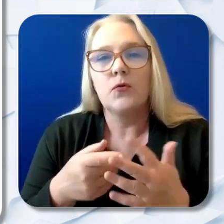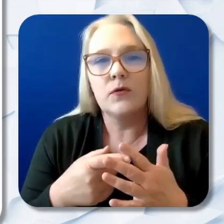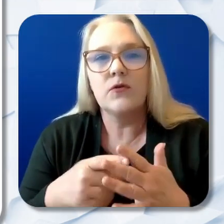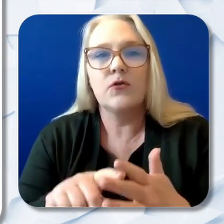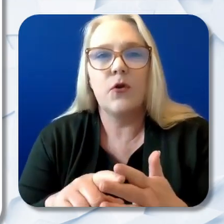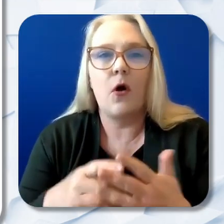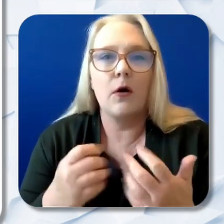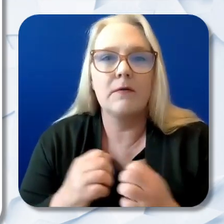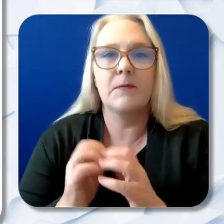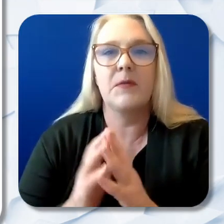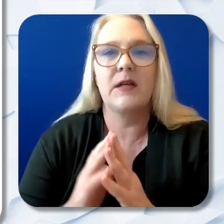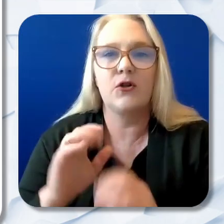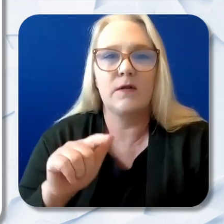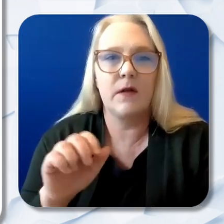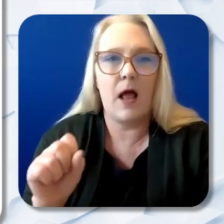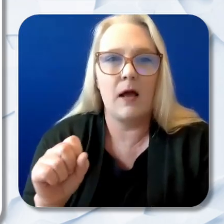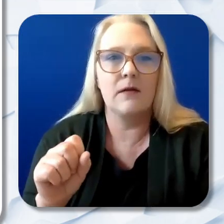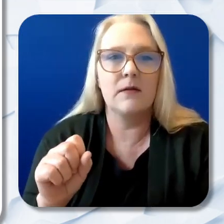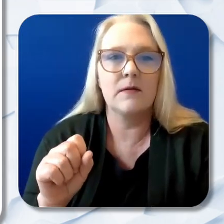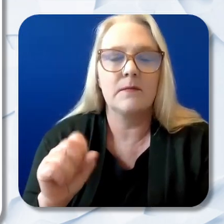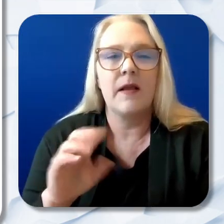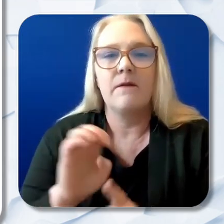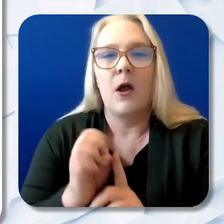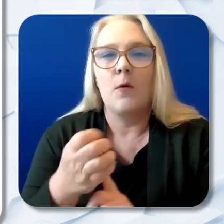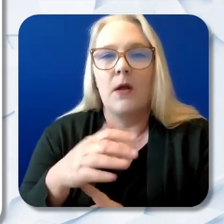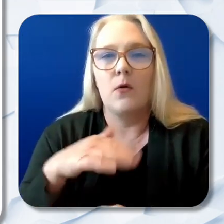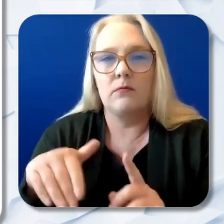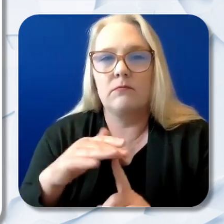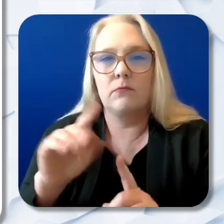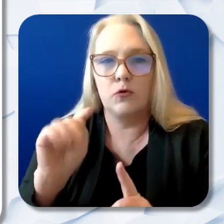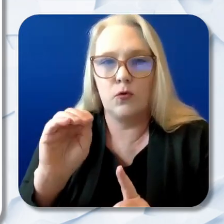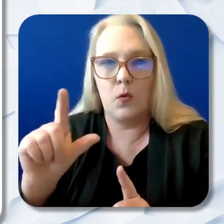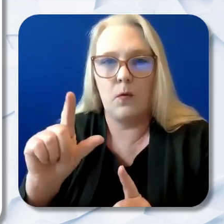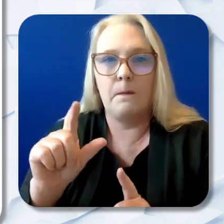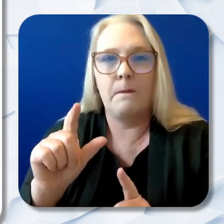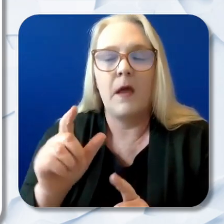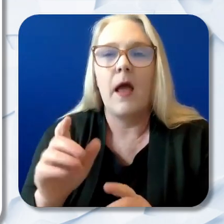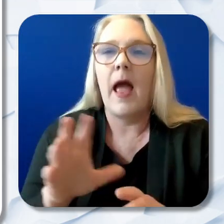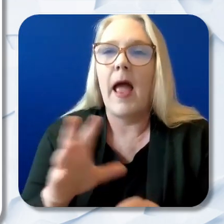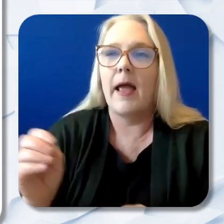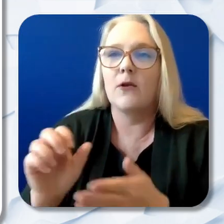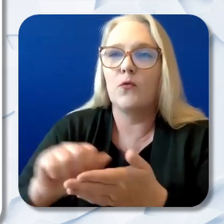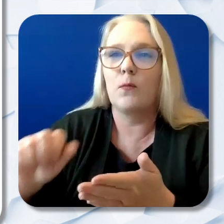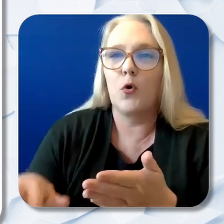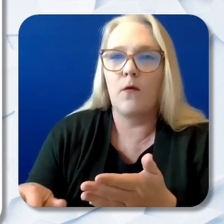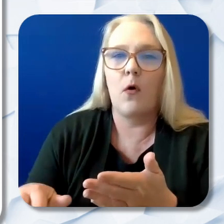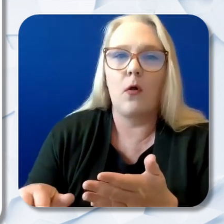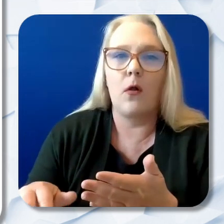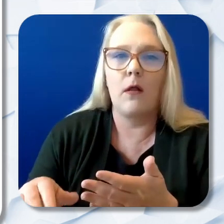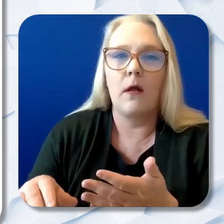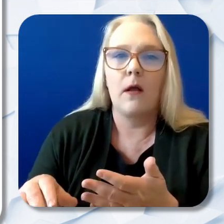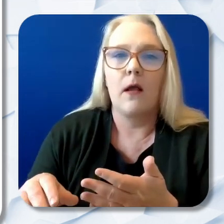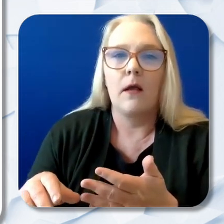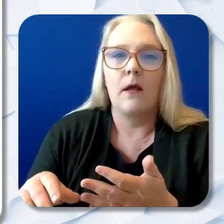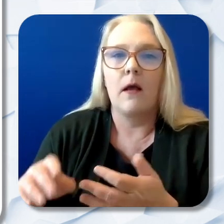environment requirements. Also, removal of current requirements for contractors to complete